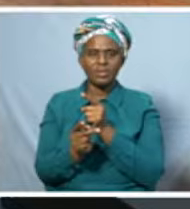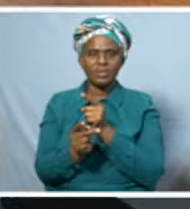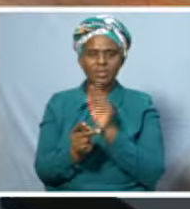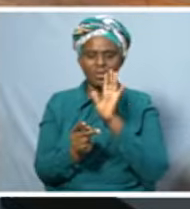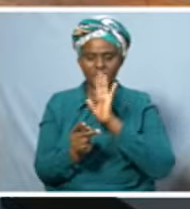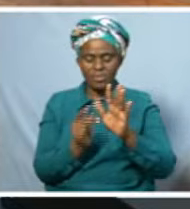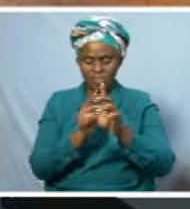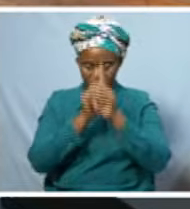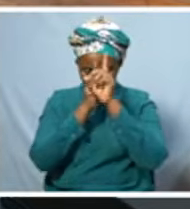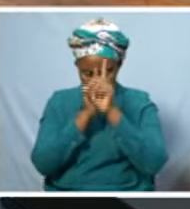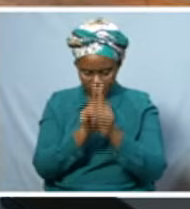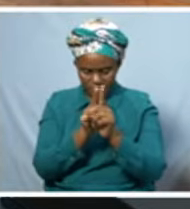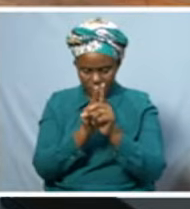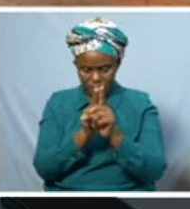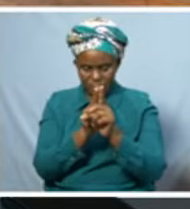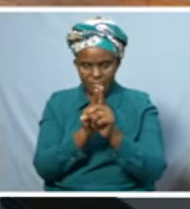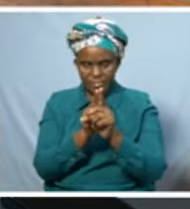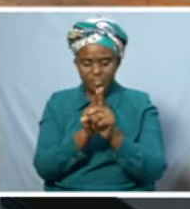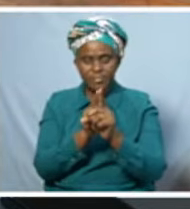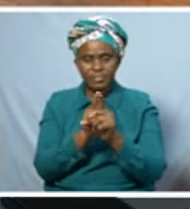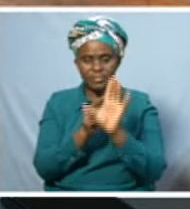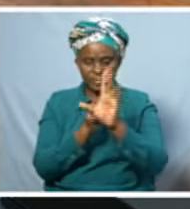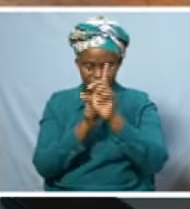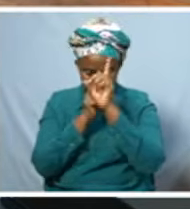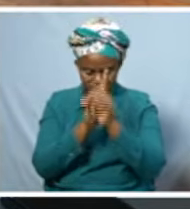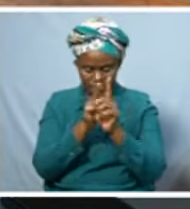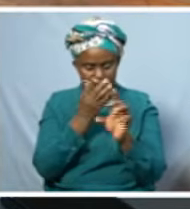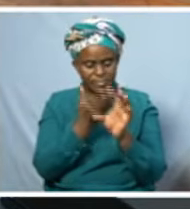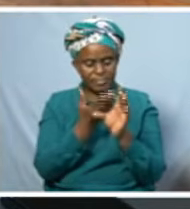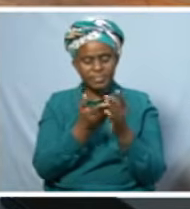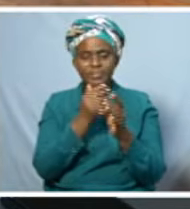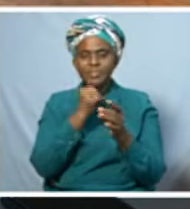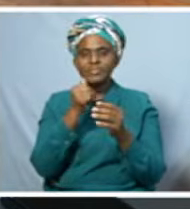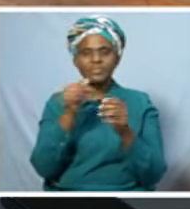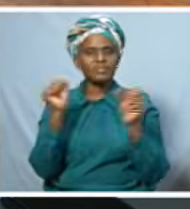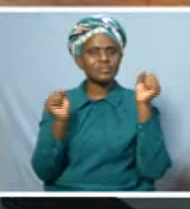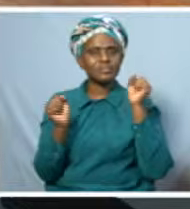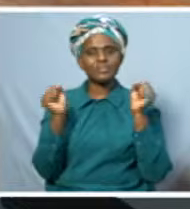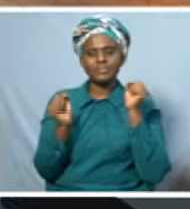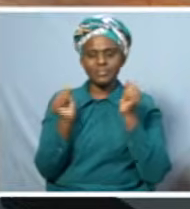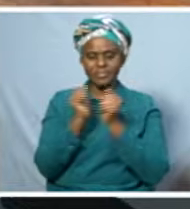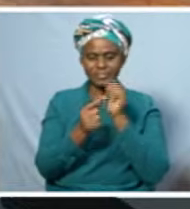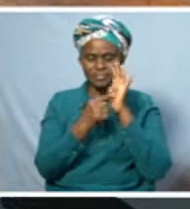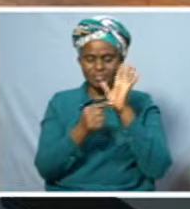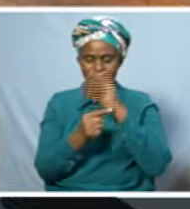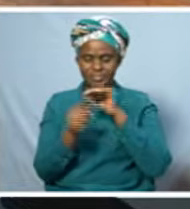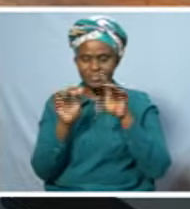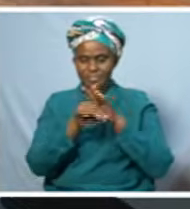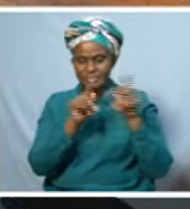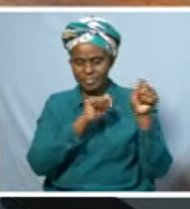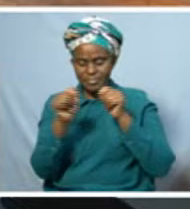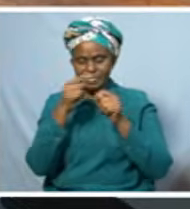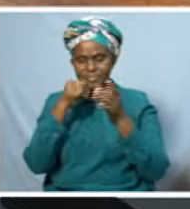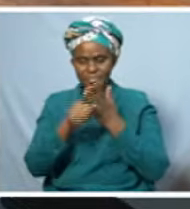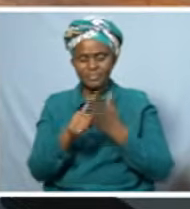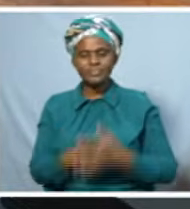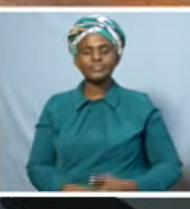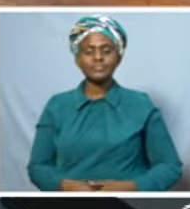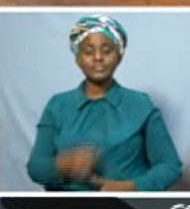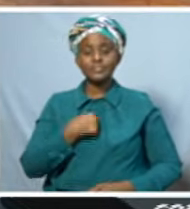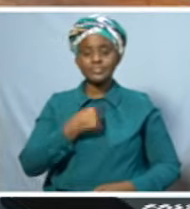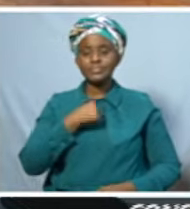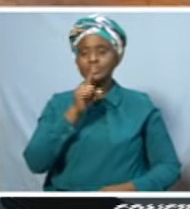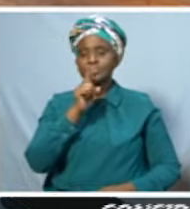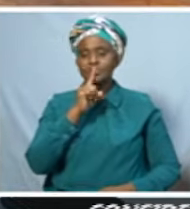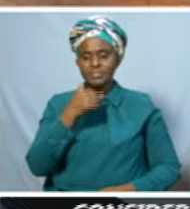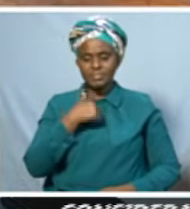your decision on statement, not the scale, which was indicated on transfer letter? I am sure